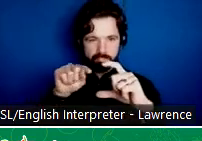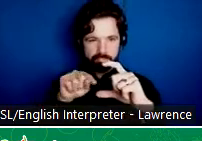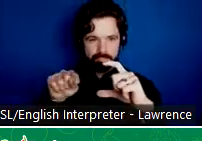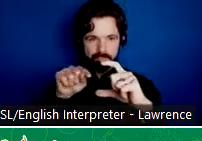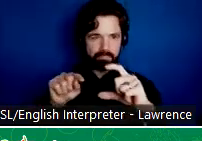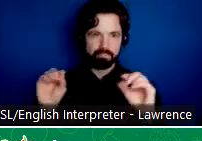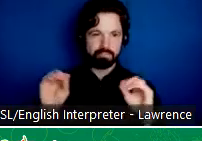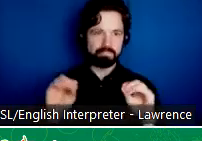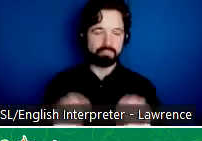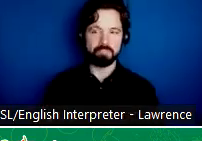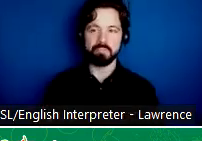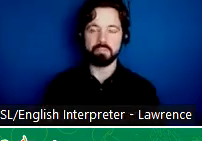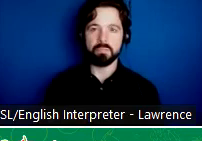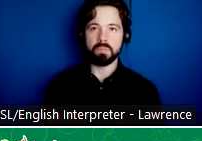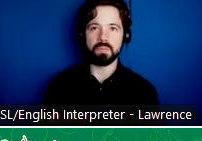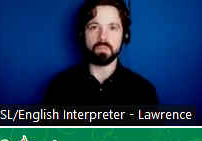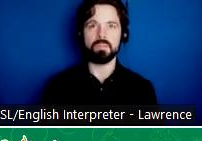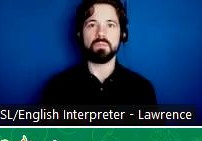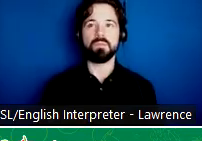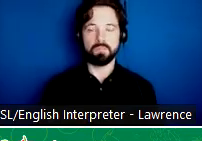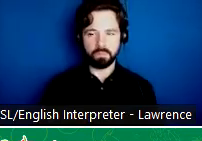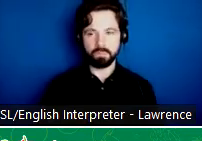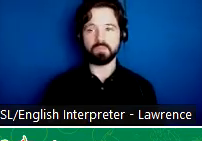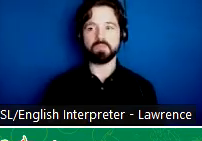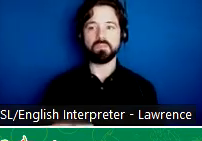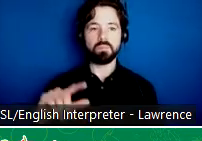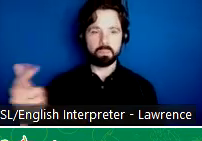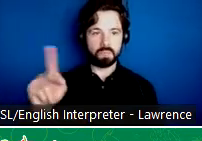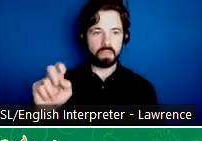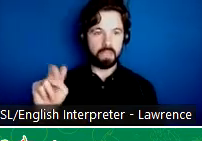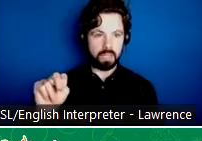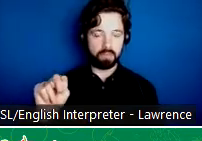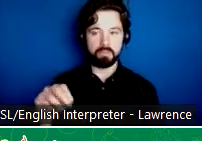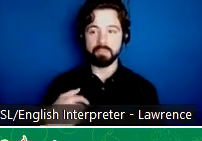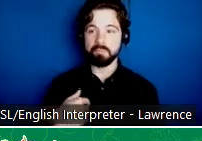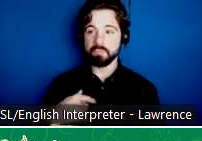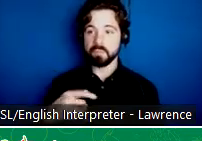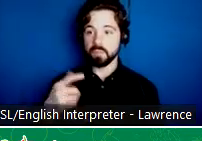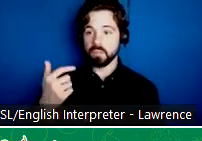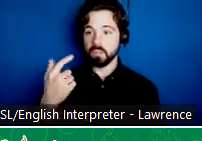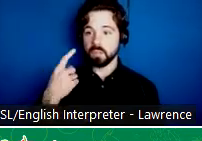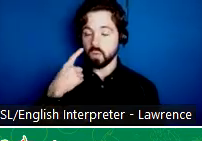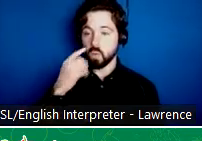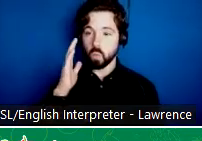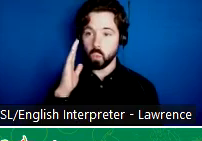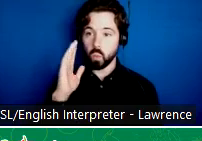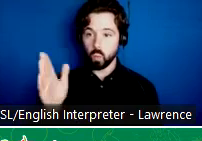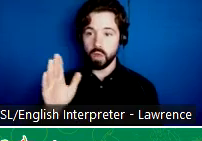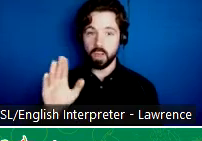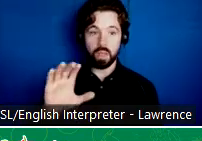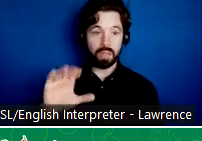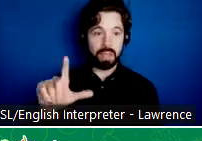Thank you, Sharice. Next question, do you know if Benefits Cal will be promoting Summer EBT at all on their